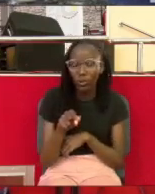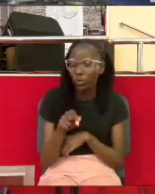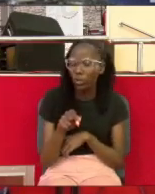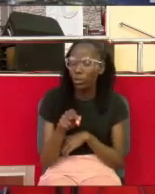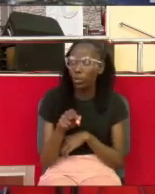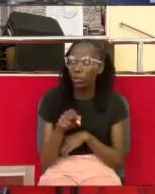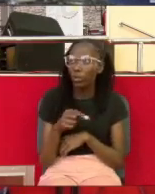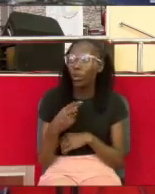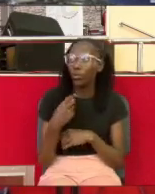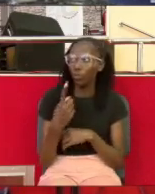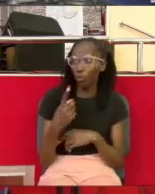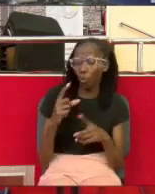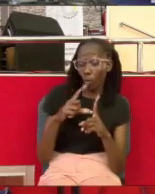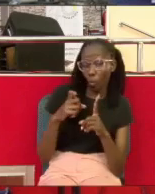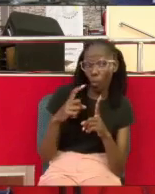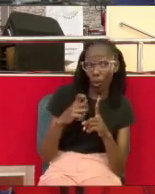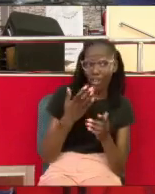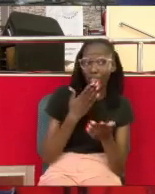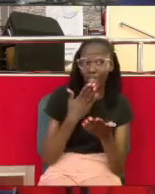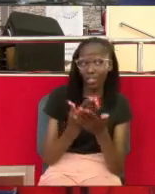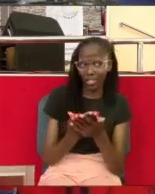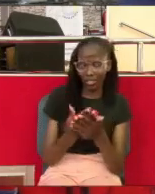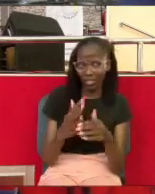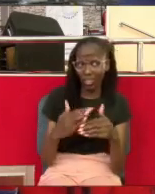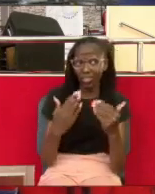And therefore the word thanksgiving,